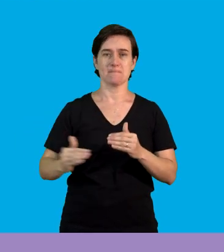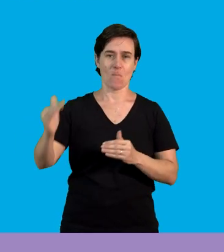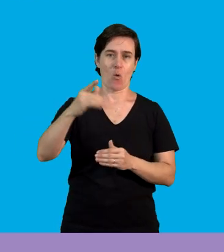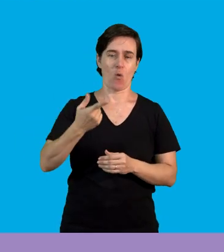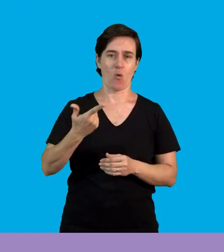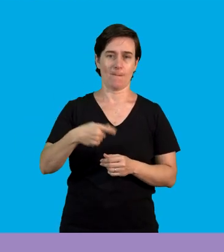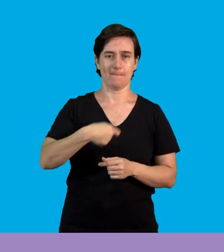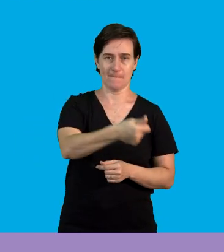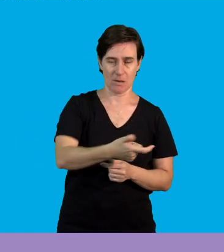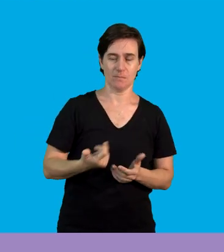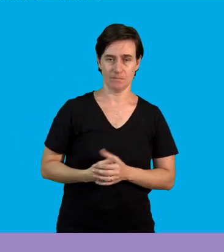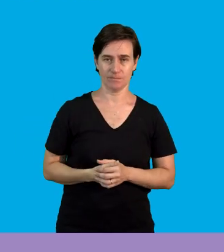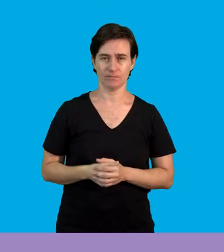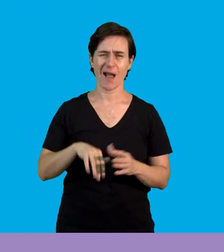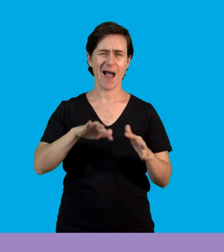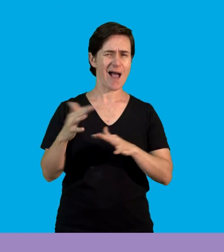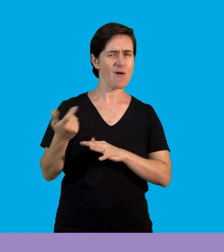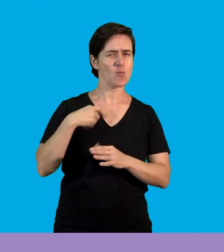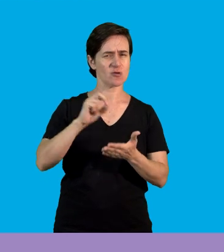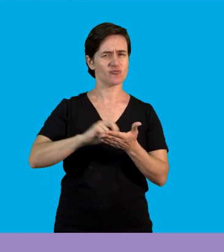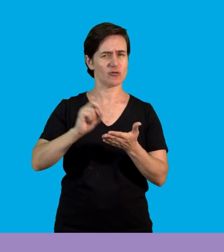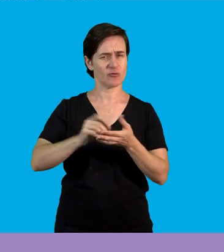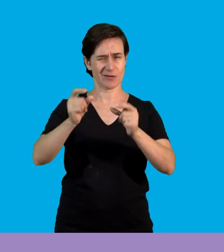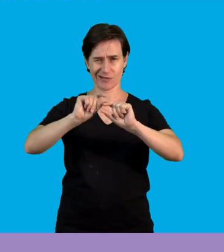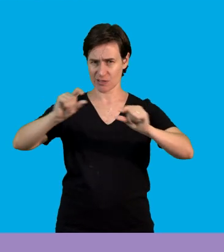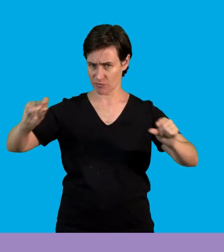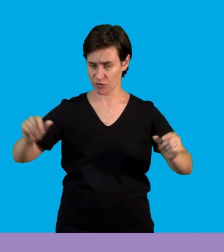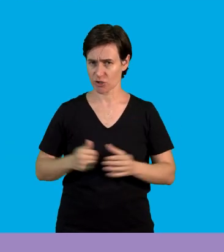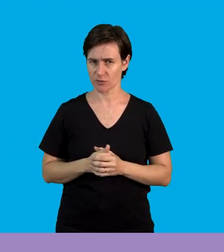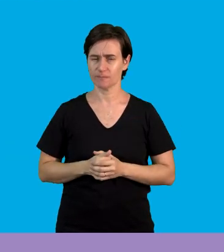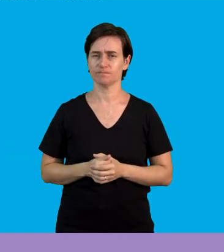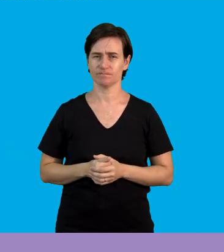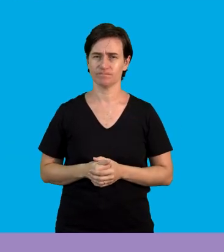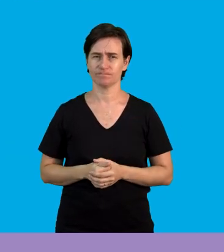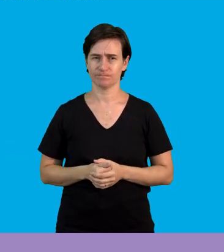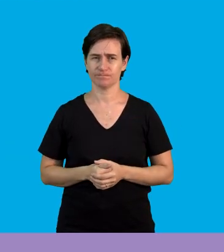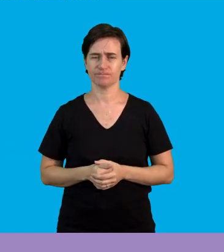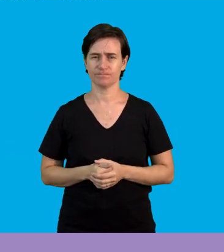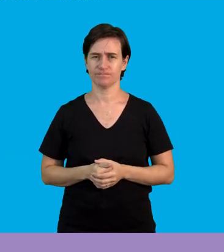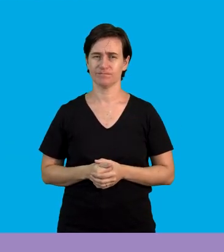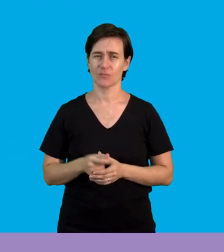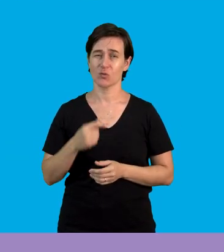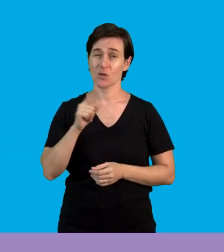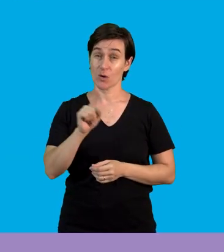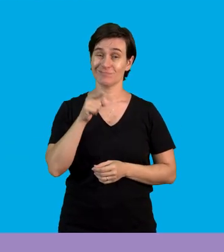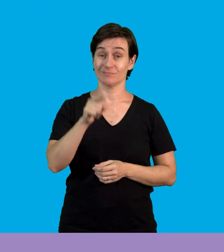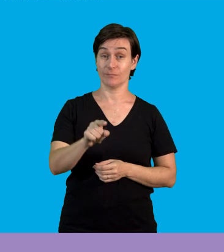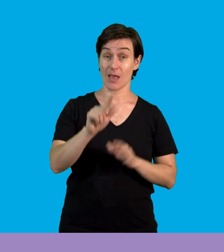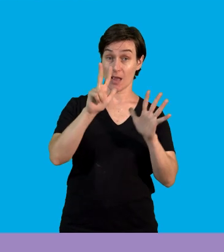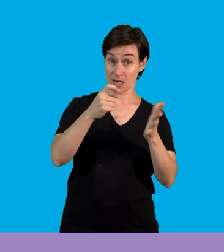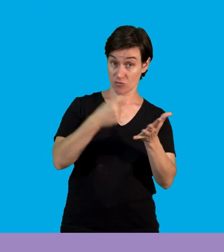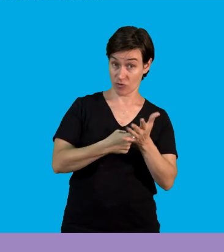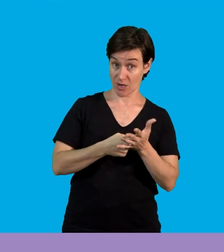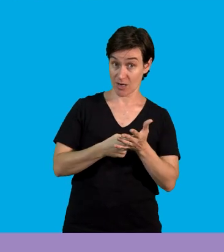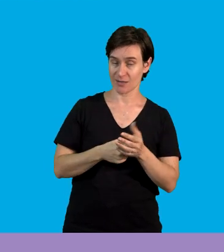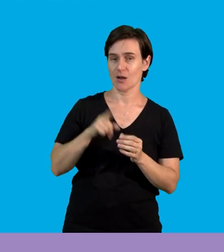you are traveling. So to write that as an expression, we then say, let's take the value that changes first, and we say that